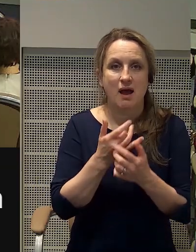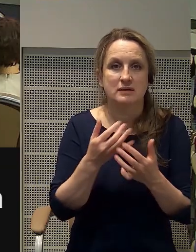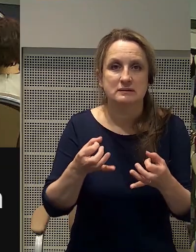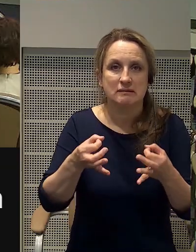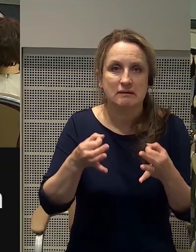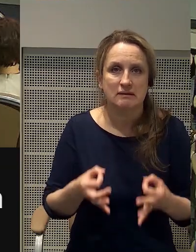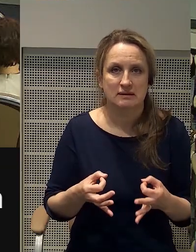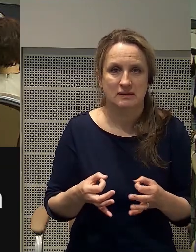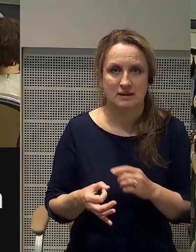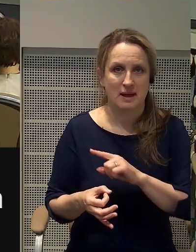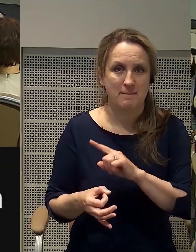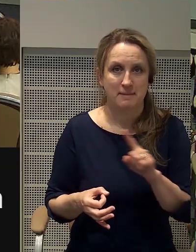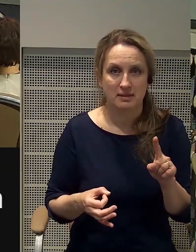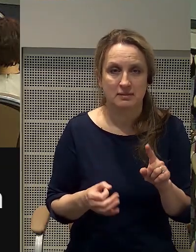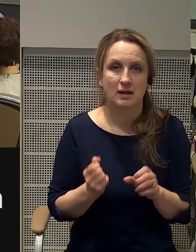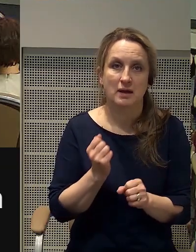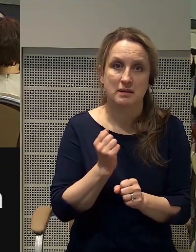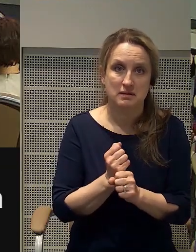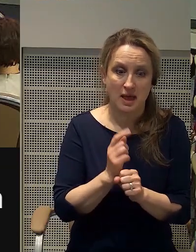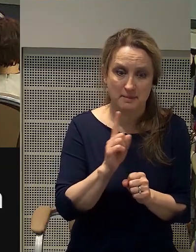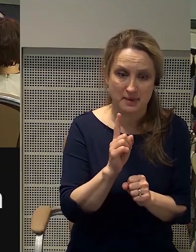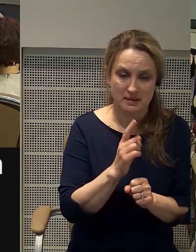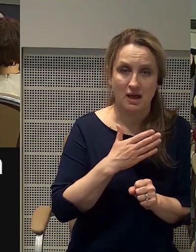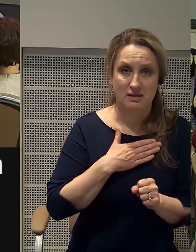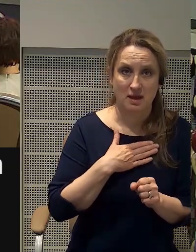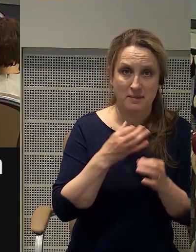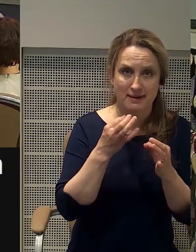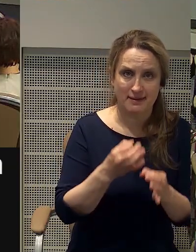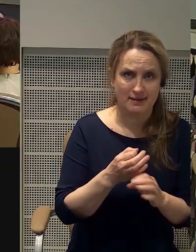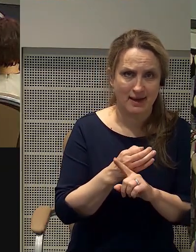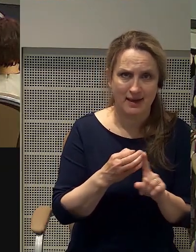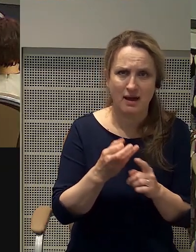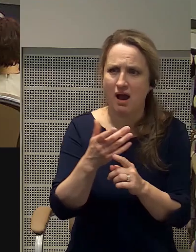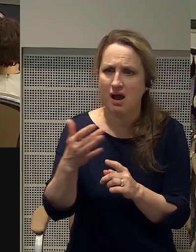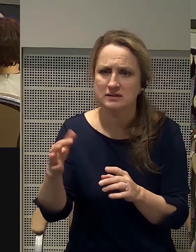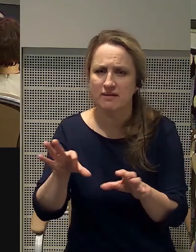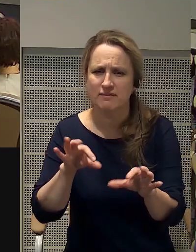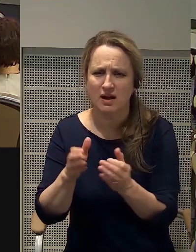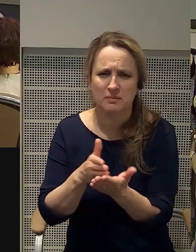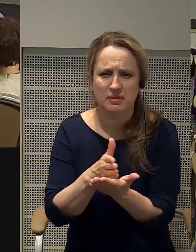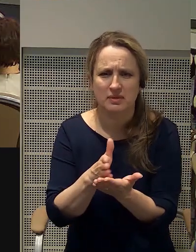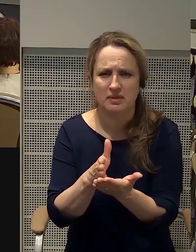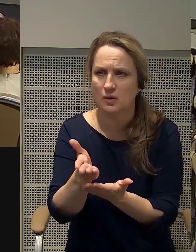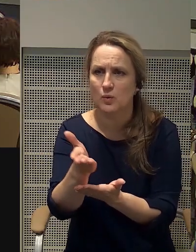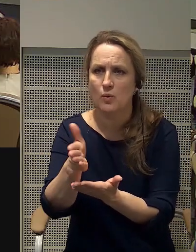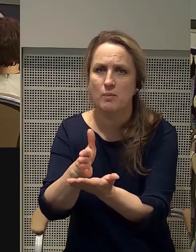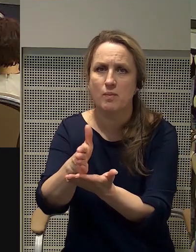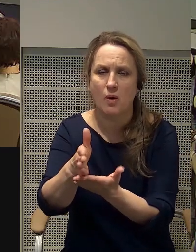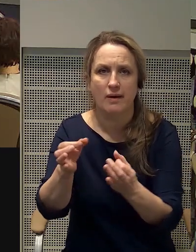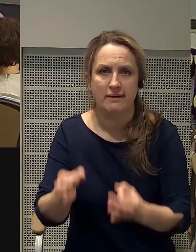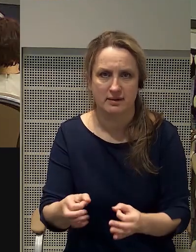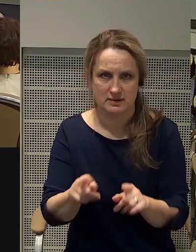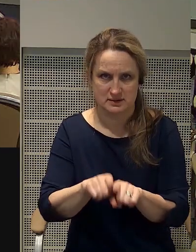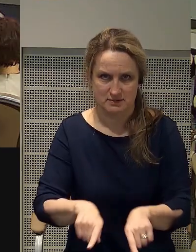We also hope to remove some complexity around the patient and public involvement and